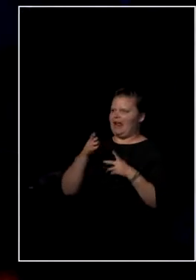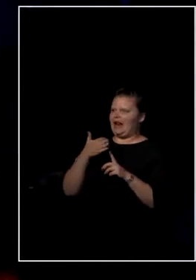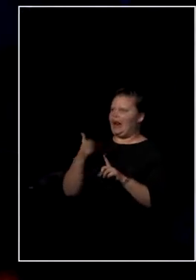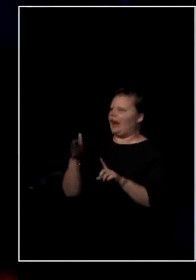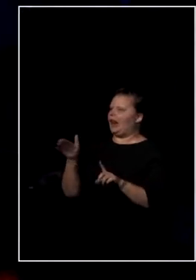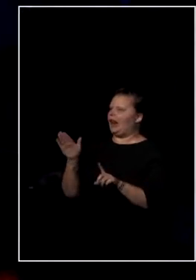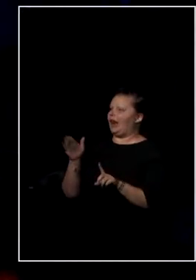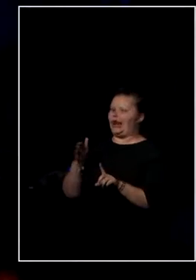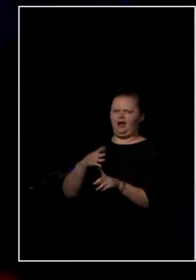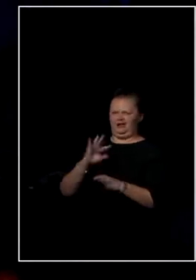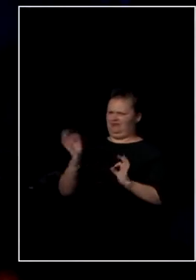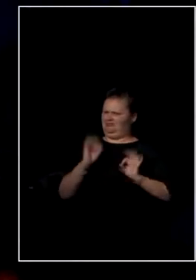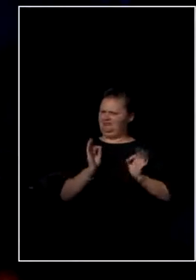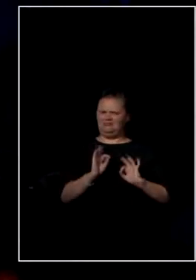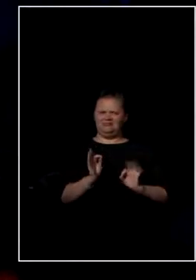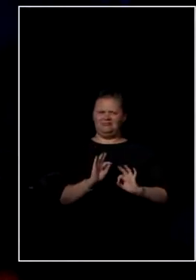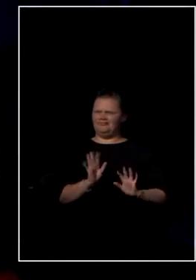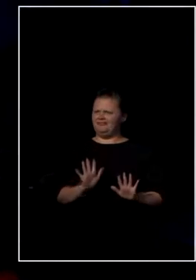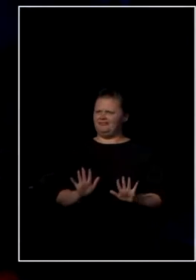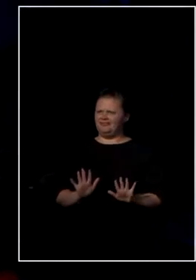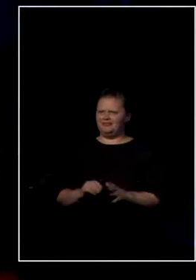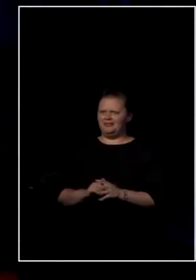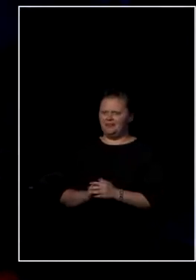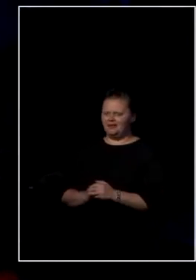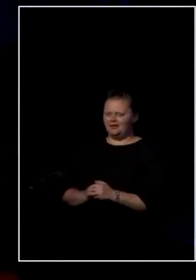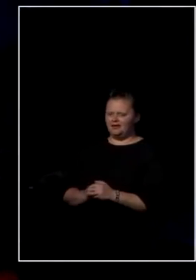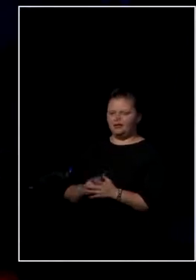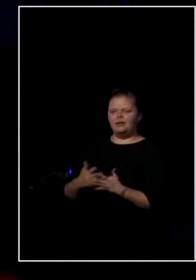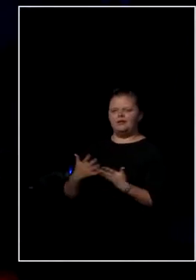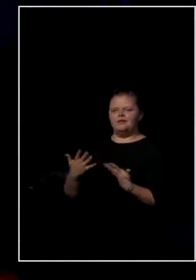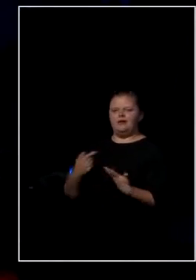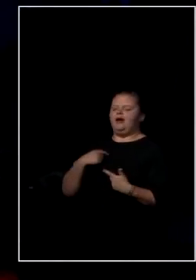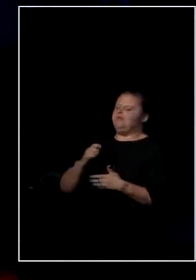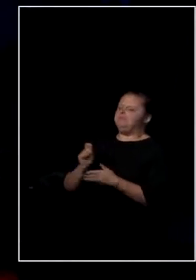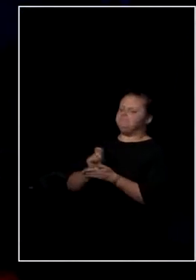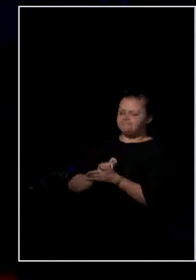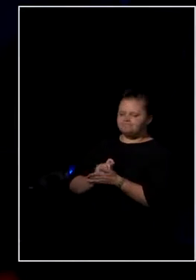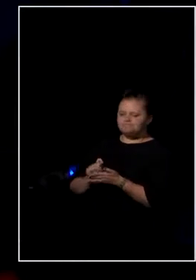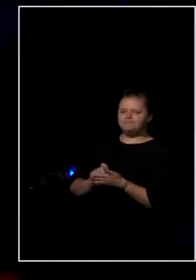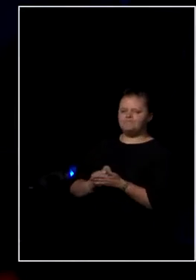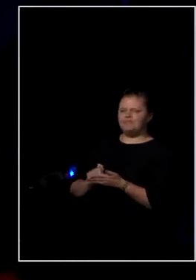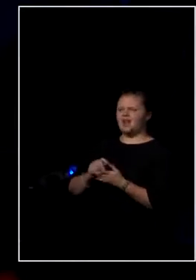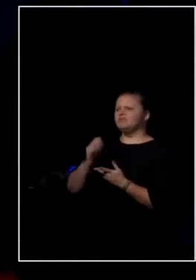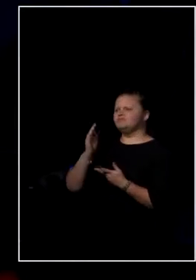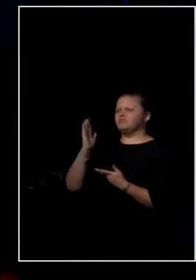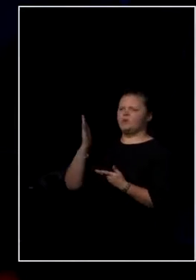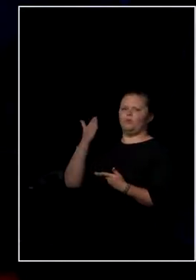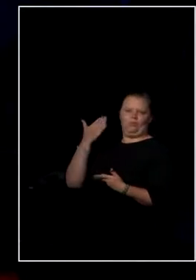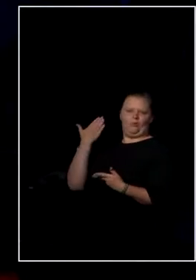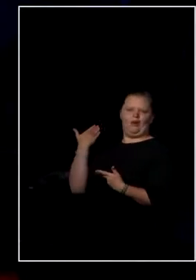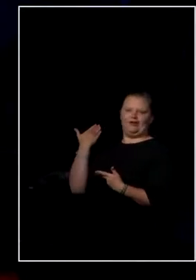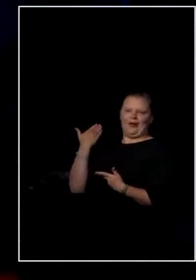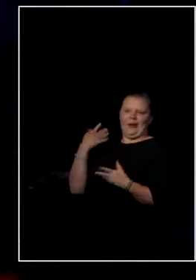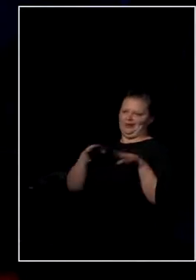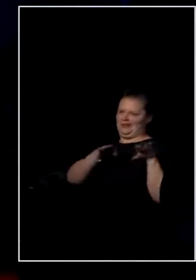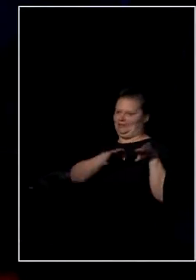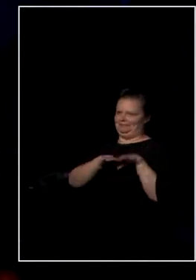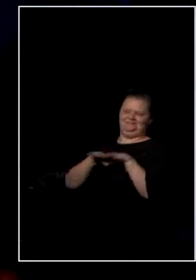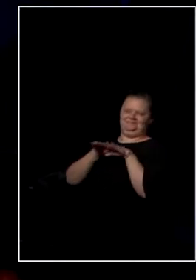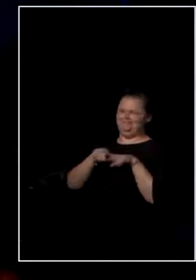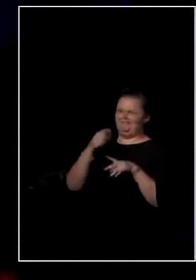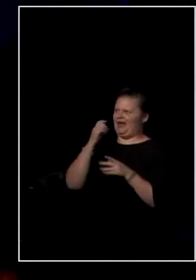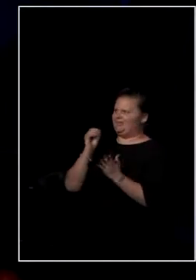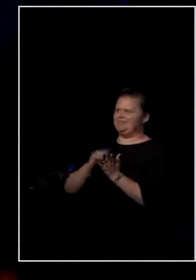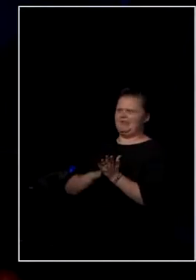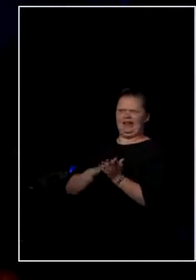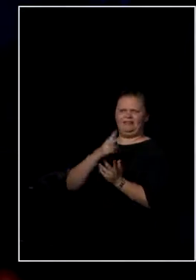No, my God. But I guess I wrote this piece, you know, quite a while ago now, as we all did. You know, we submitted, I think, at